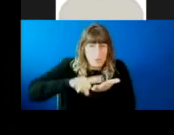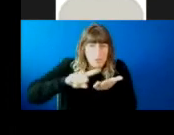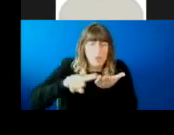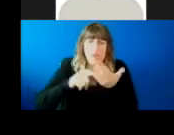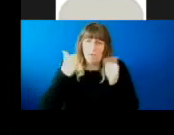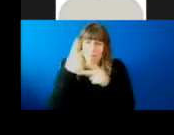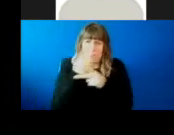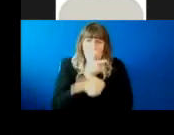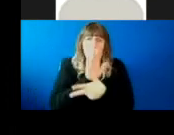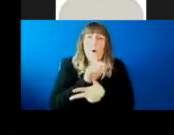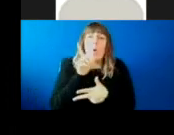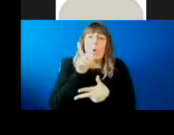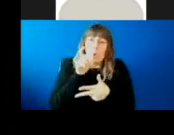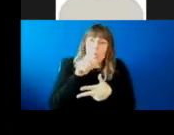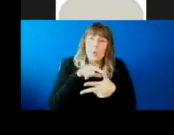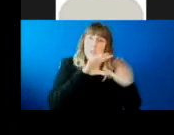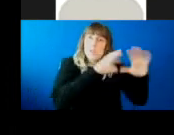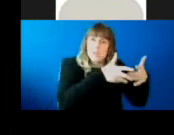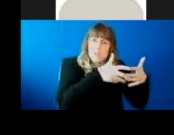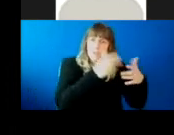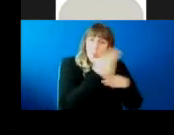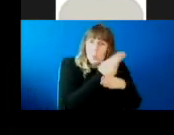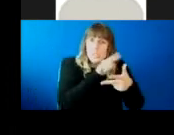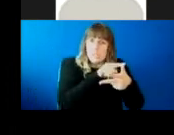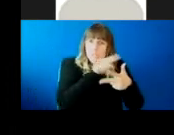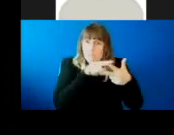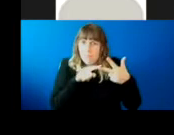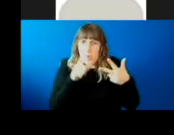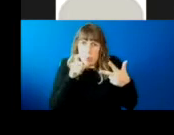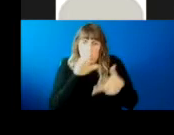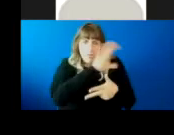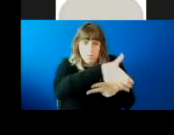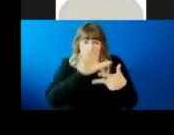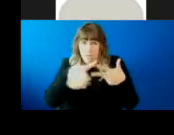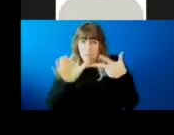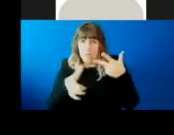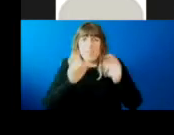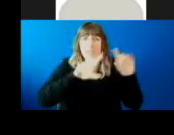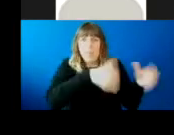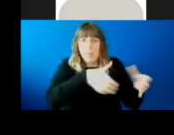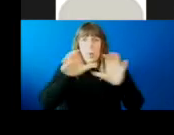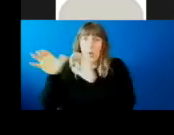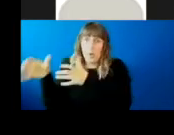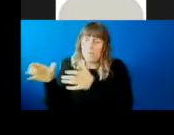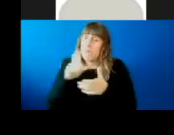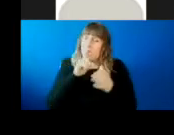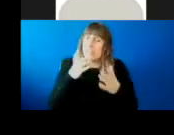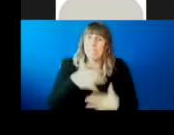like look at who's using your channels, for example. In all of the analytics, there's all kinds of juicy details there